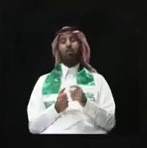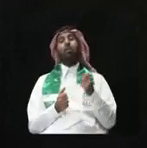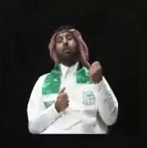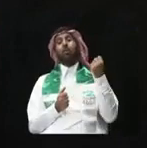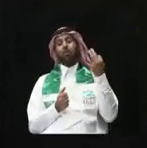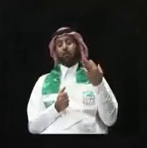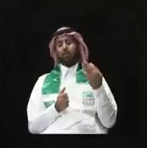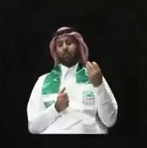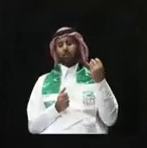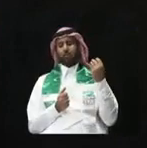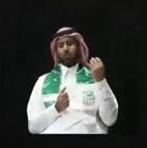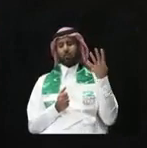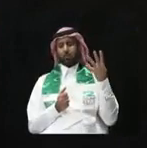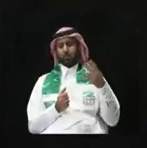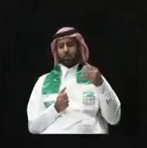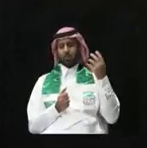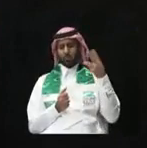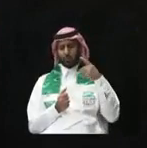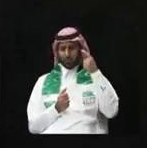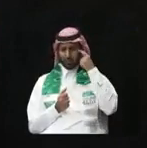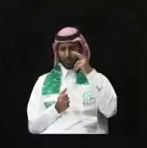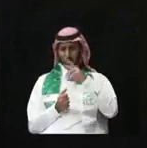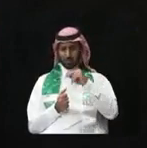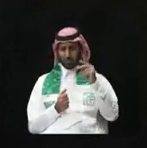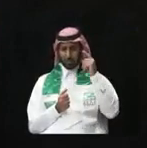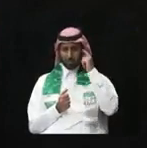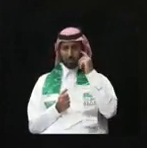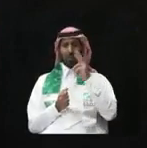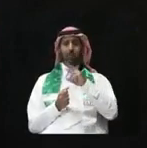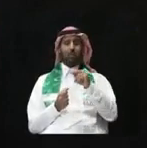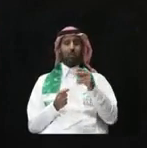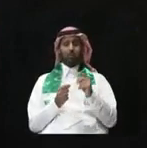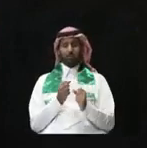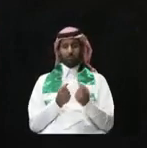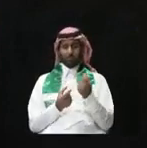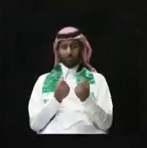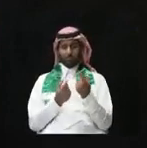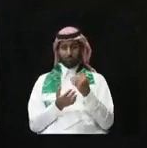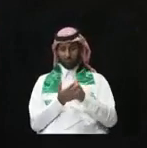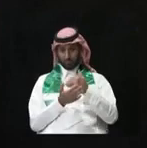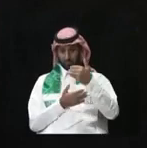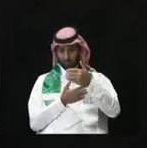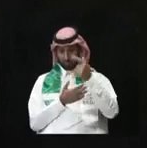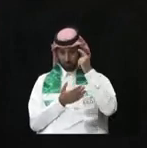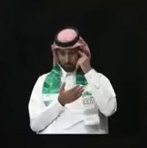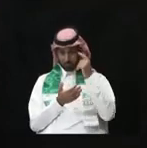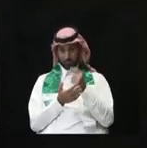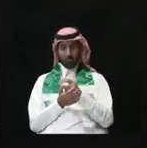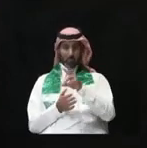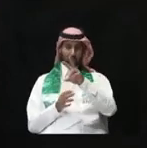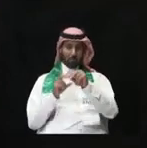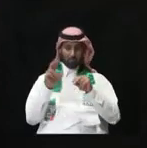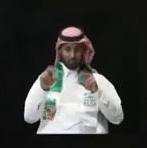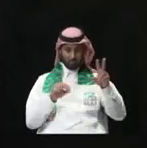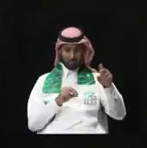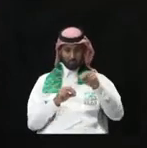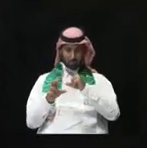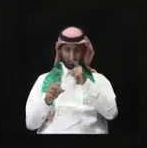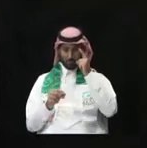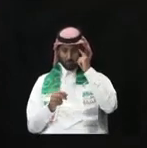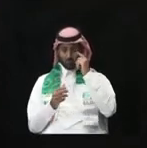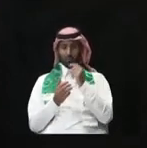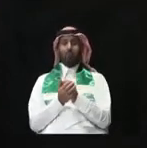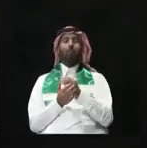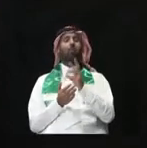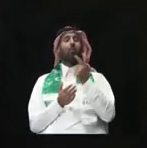1990, the World Wide Web was introduced. If you can find any other information, you will find it in